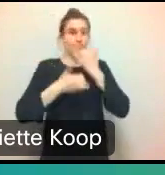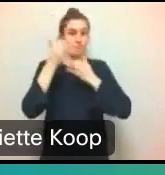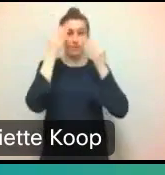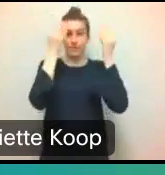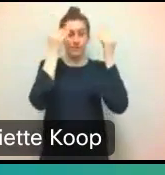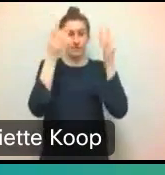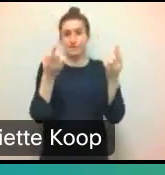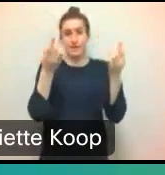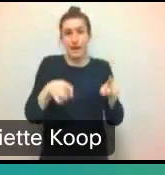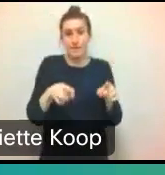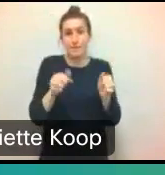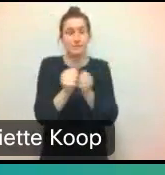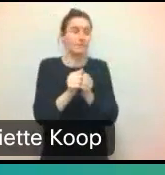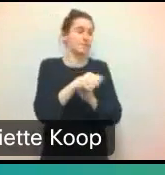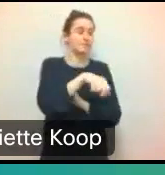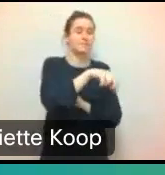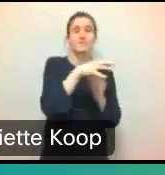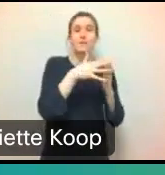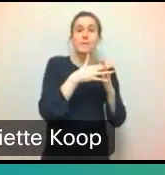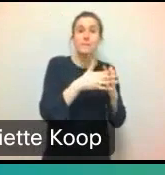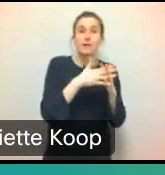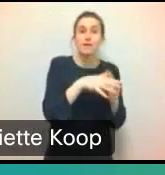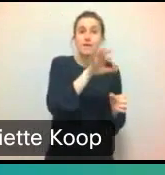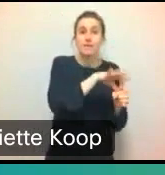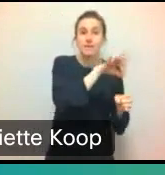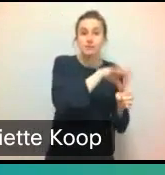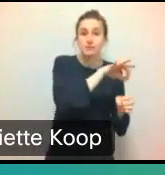happened during the US election. It's how